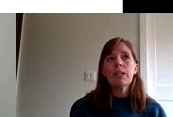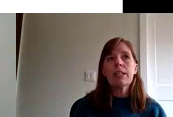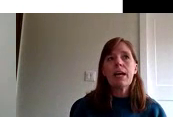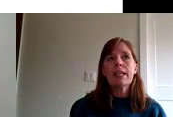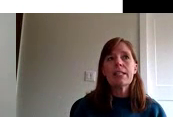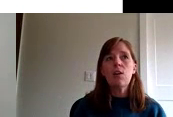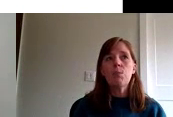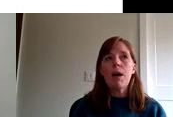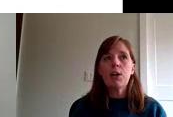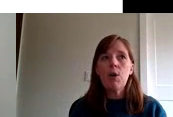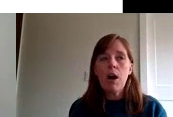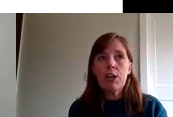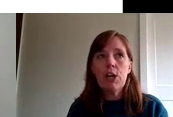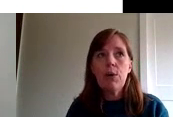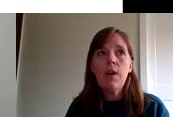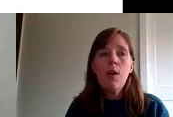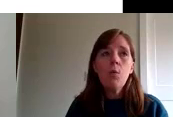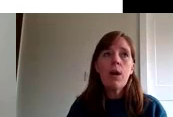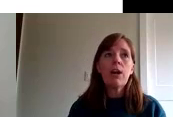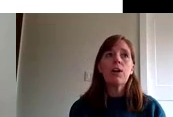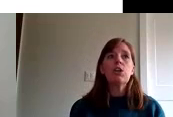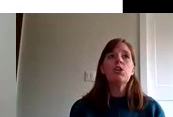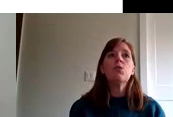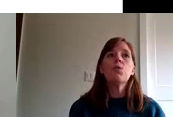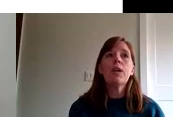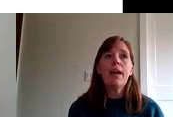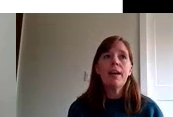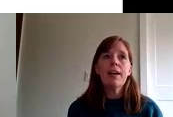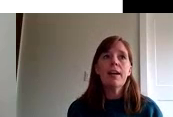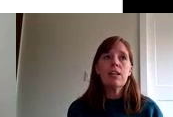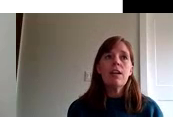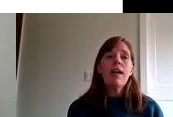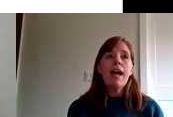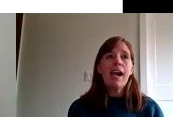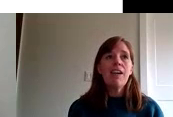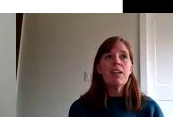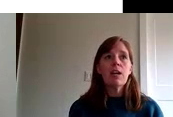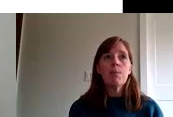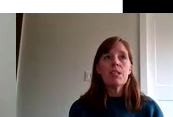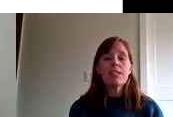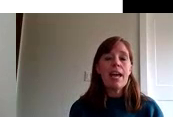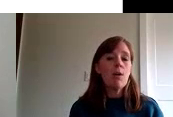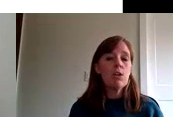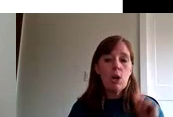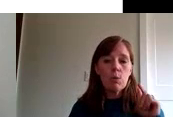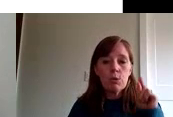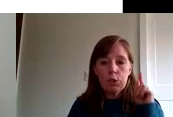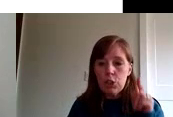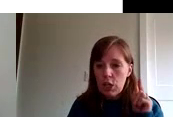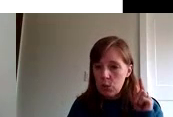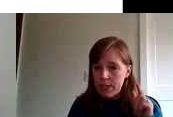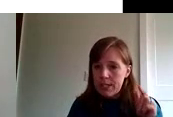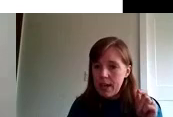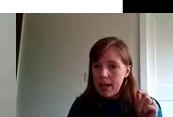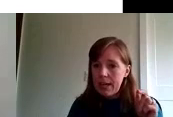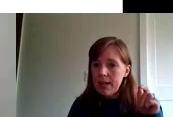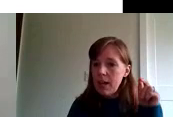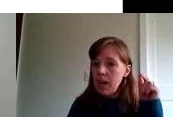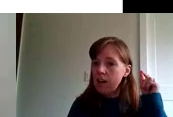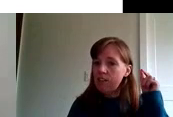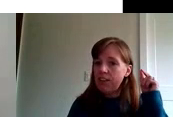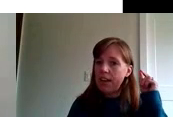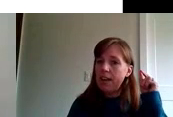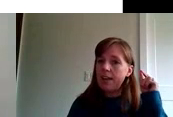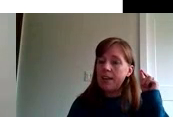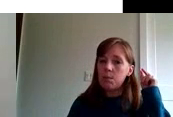one that I really like. It's called mono audio, where you can have the sound go to just one